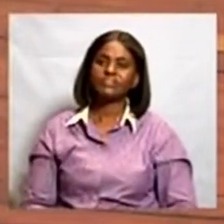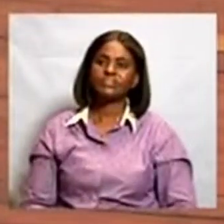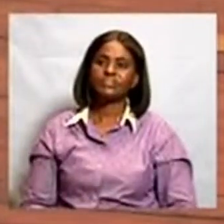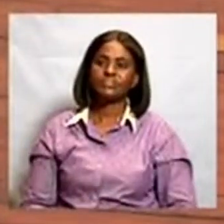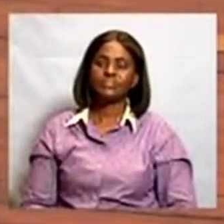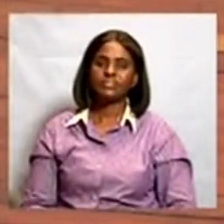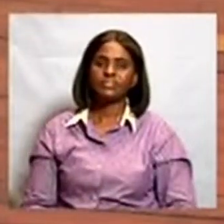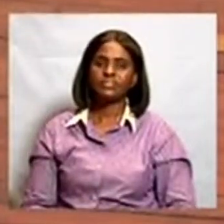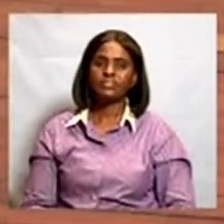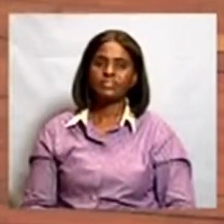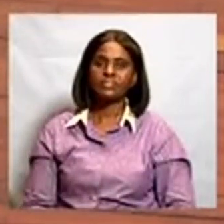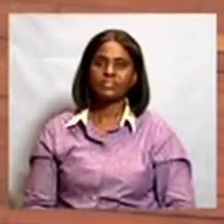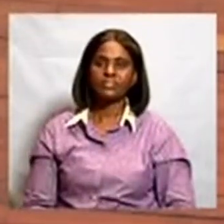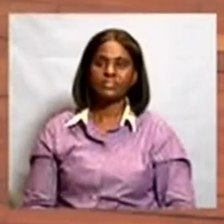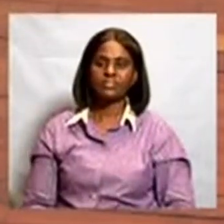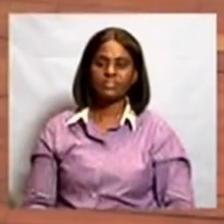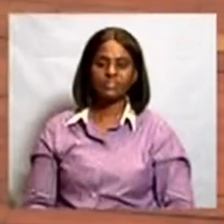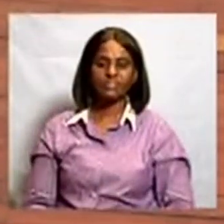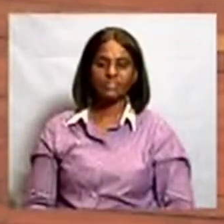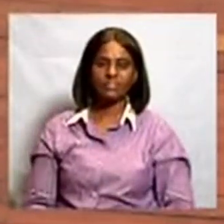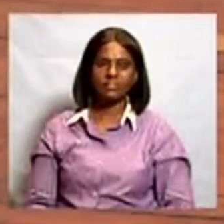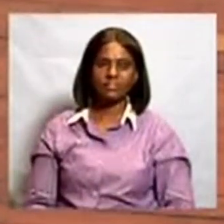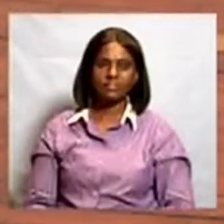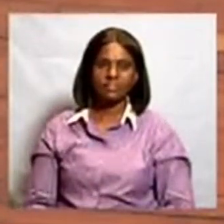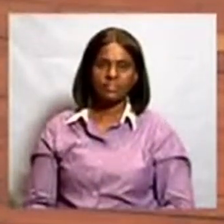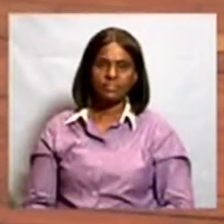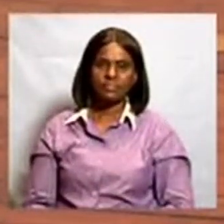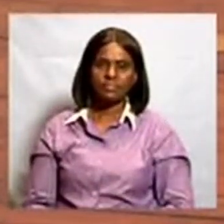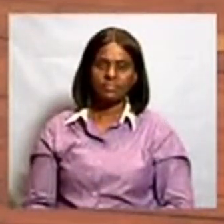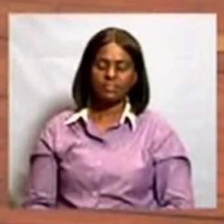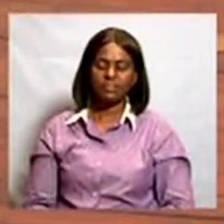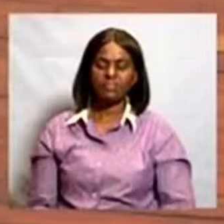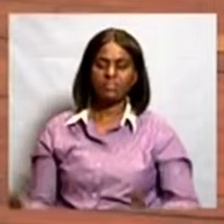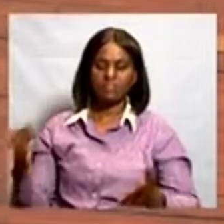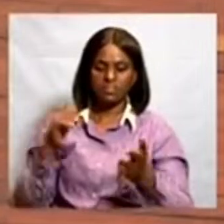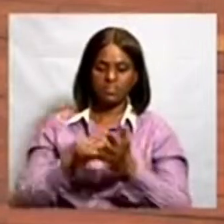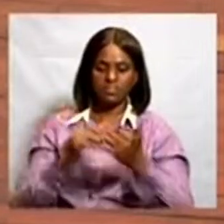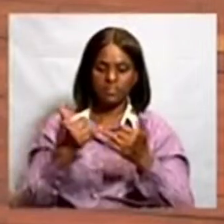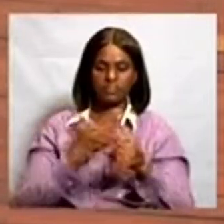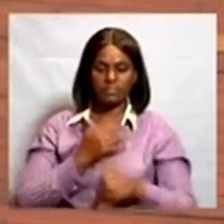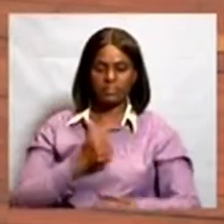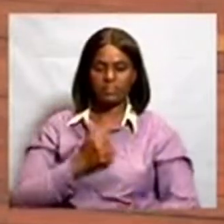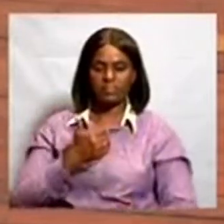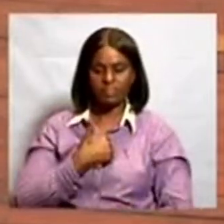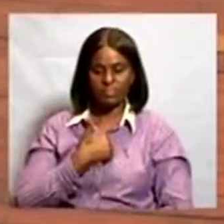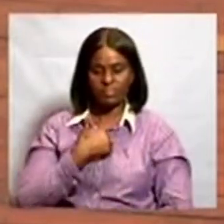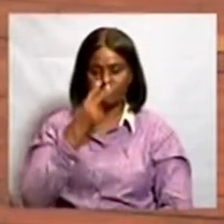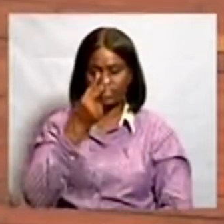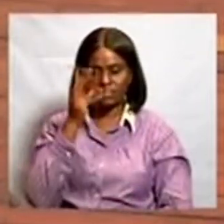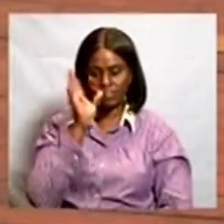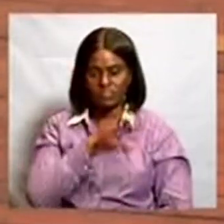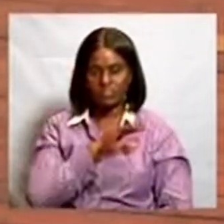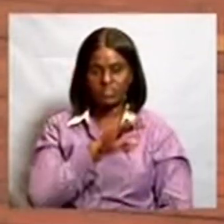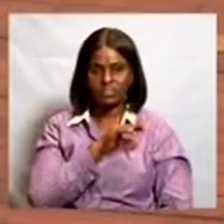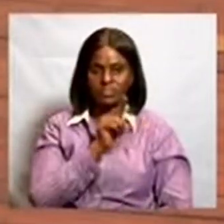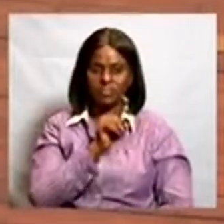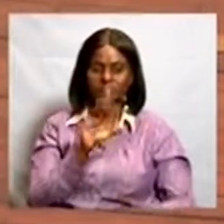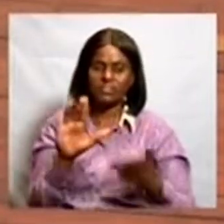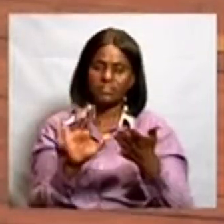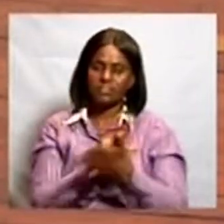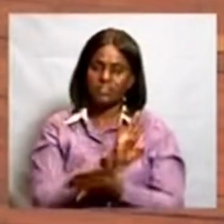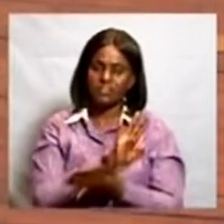deregister? And then again, I have seen on page